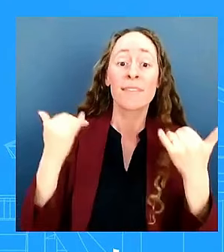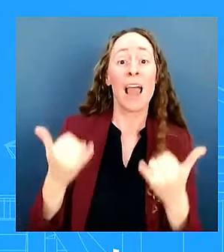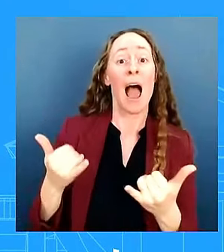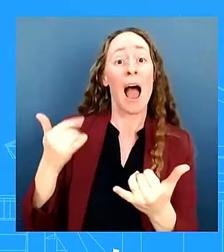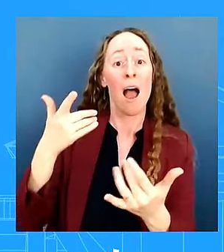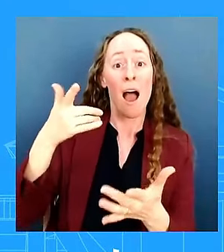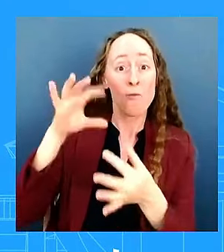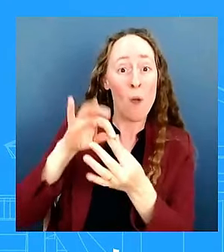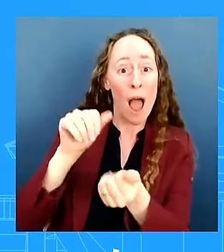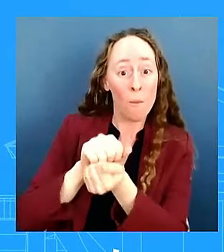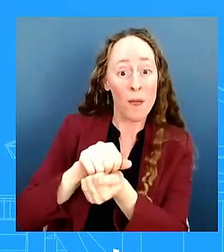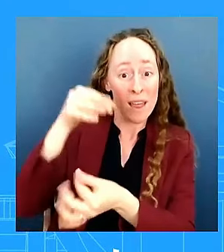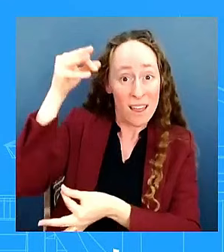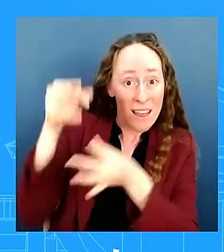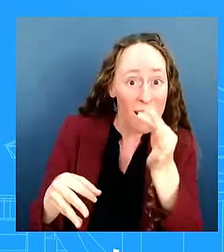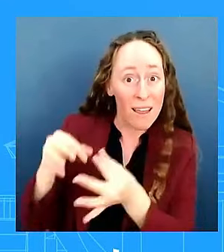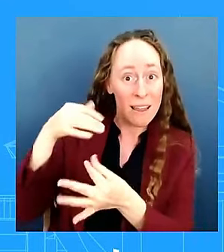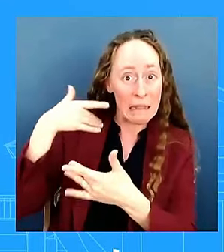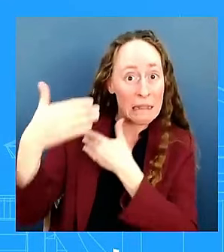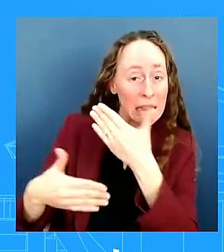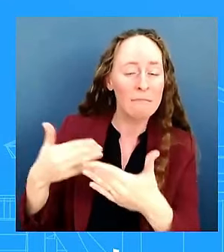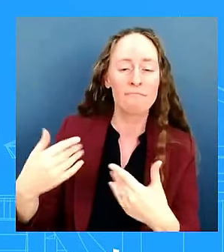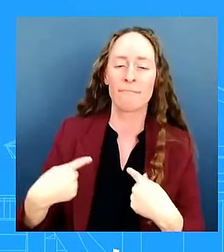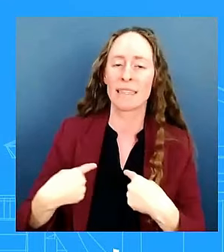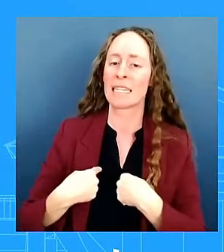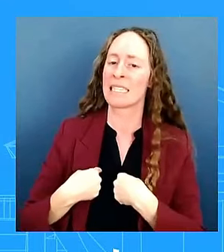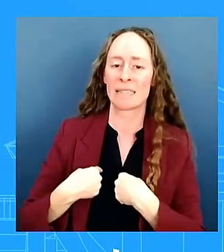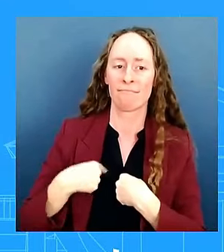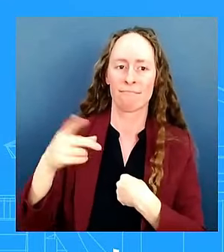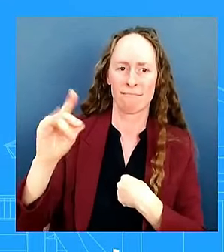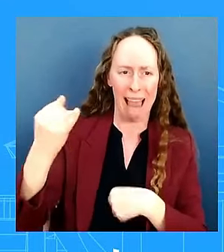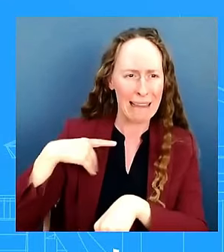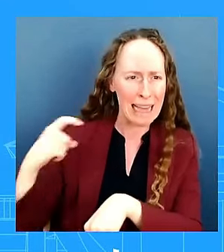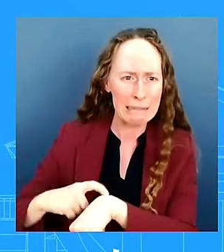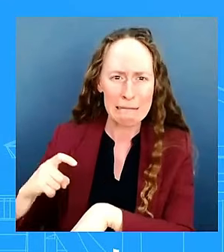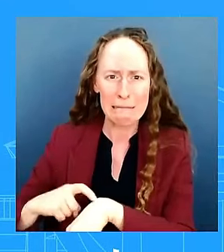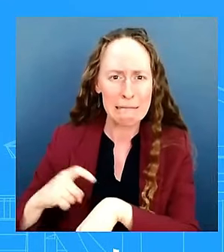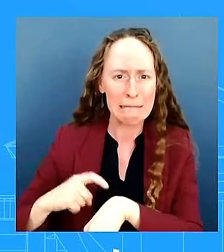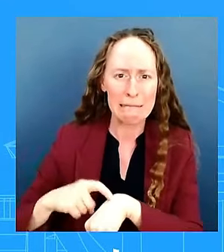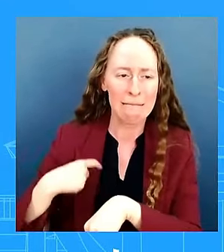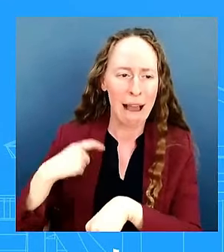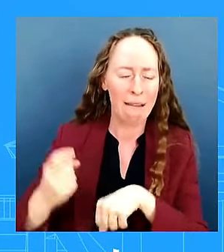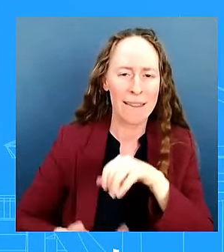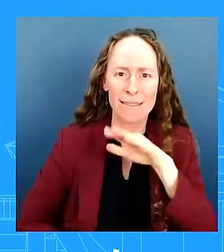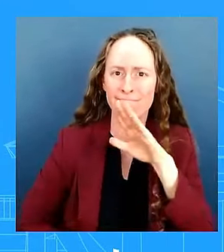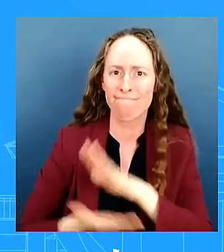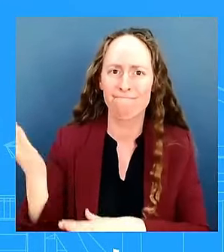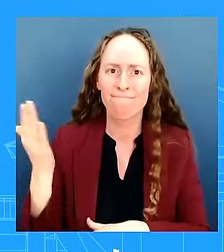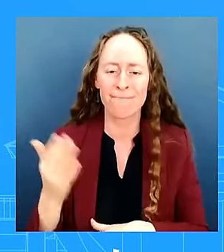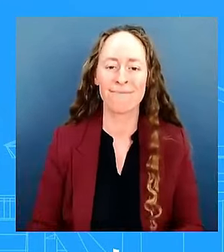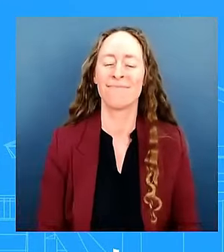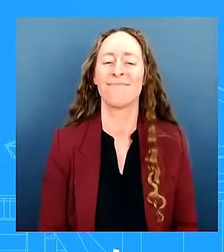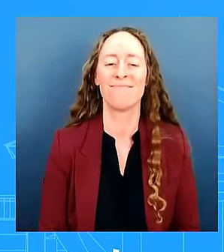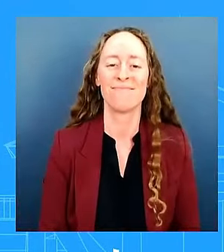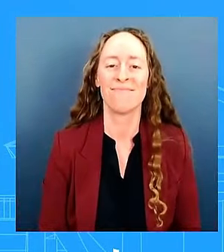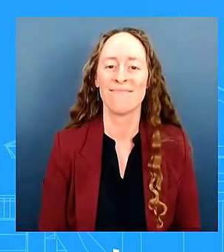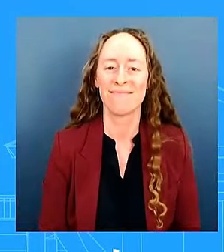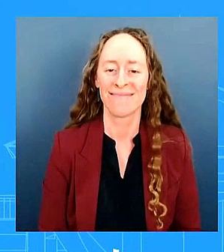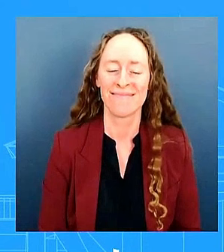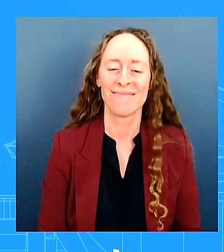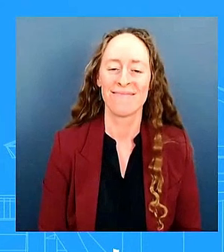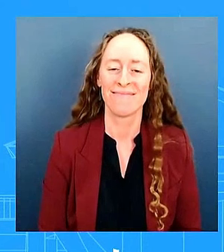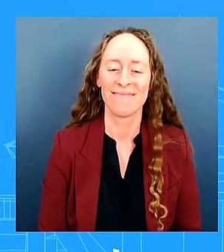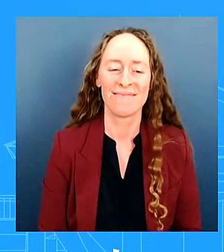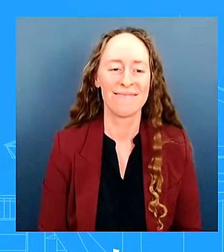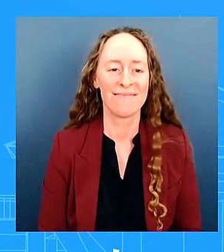speak to i know i have to i have to get going the three red cross workers killed in ukraine today can you address that go ahead ahead ed thanks green um i'm gonna ask you about the new census